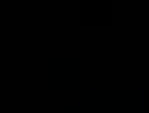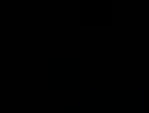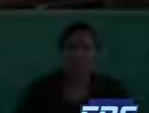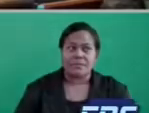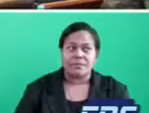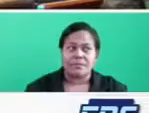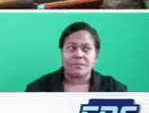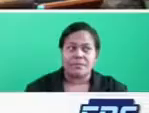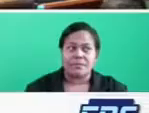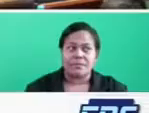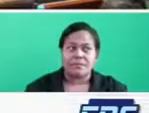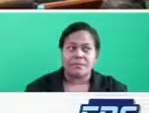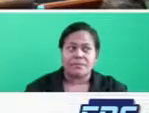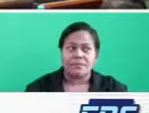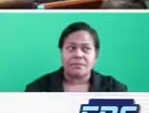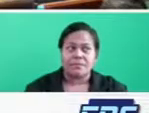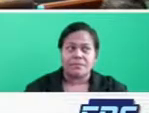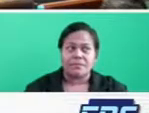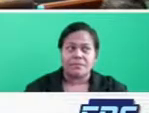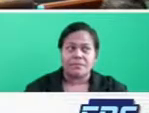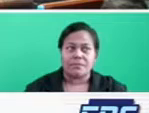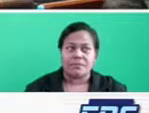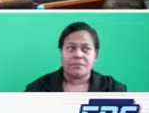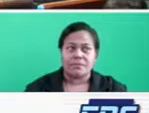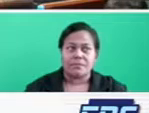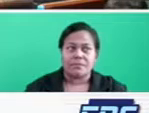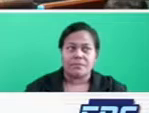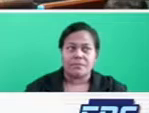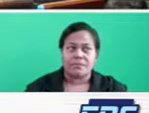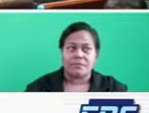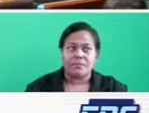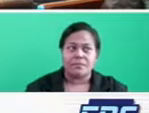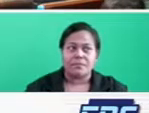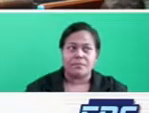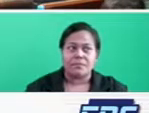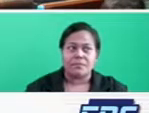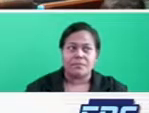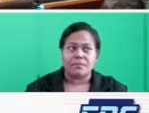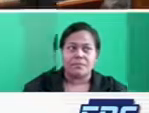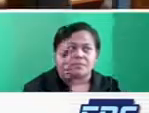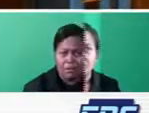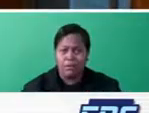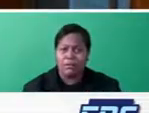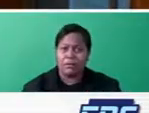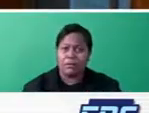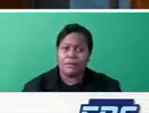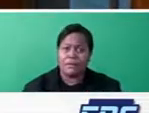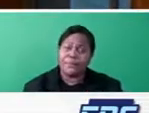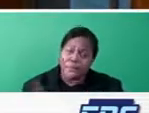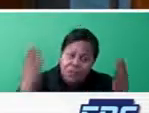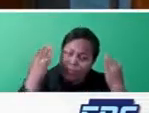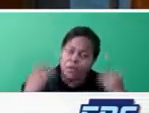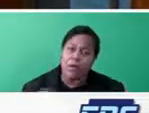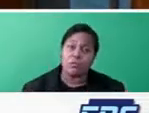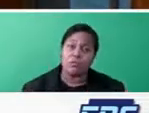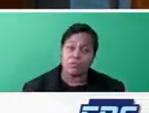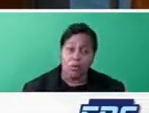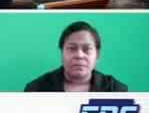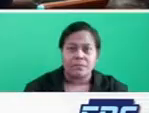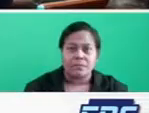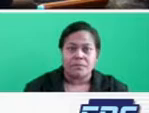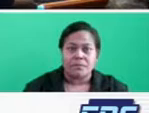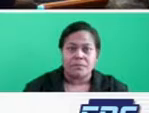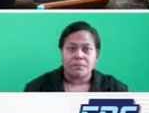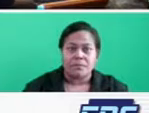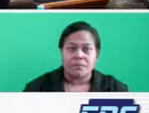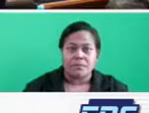FM. In this bulletin, Parliament proceedings continue without opposition. Lands Minister labels Rambuka